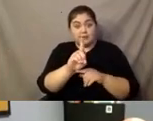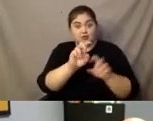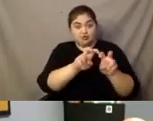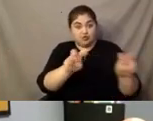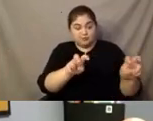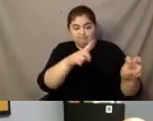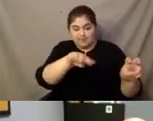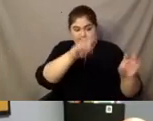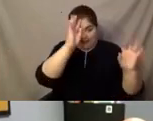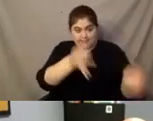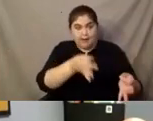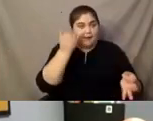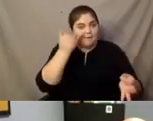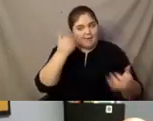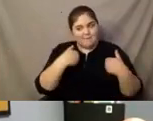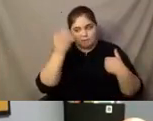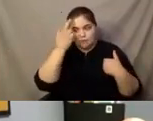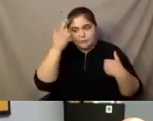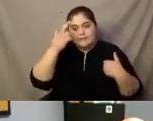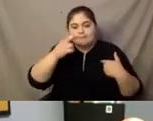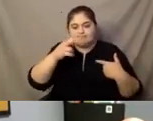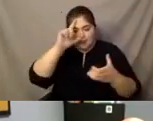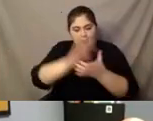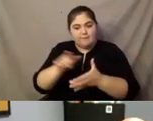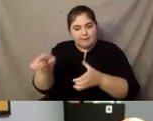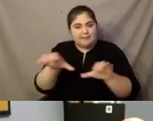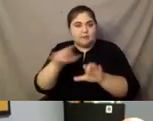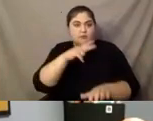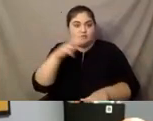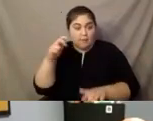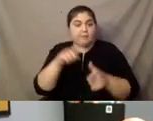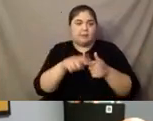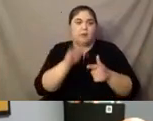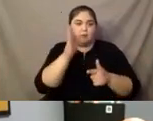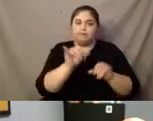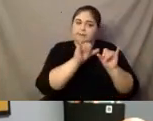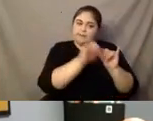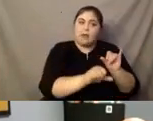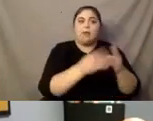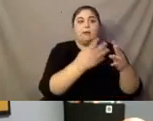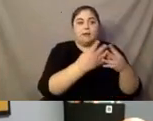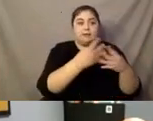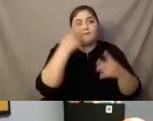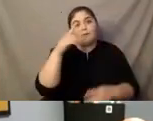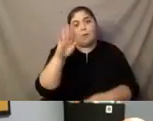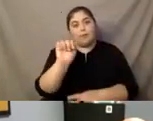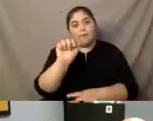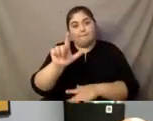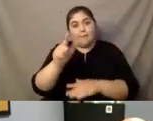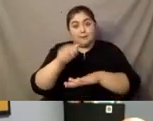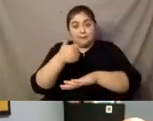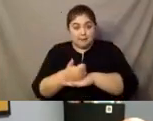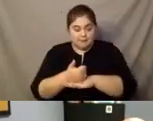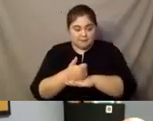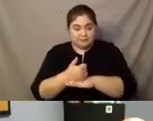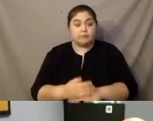committed a felony. And if there is, then they, again, stay in custody at the bail that was already set. Problem right now is we